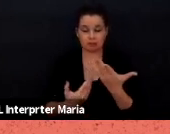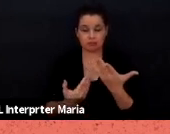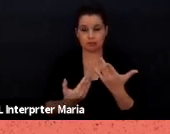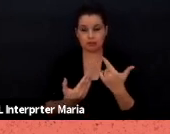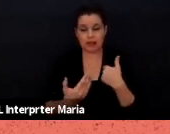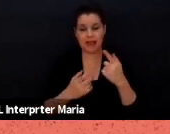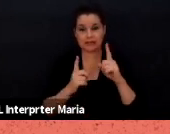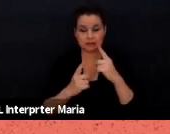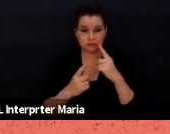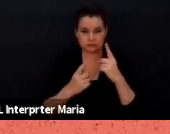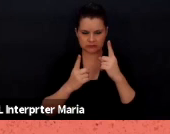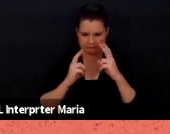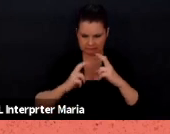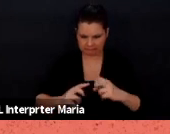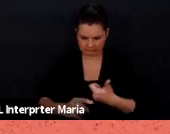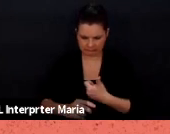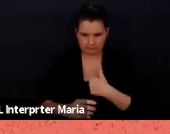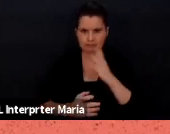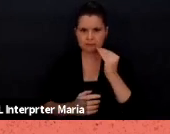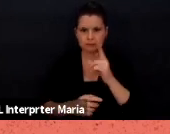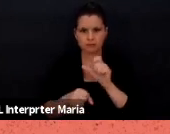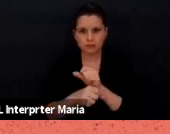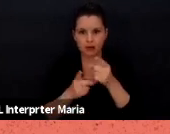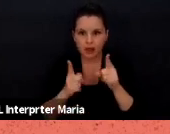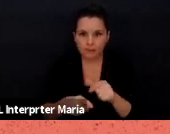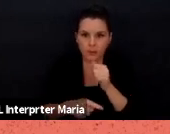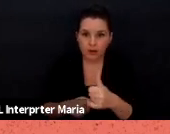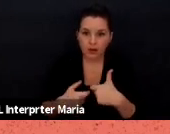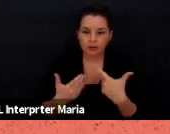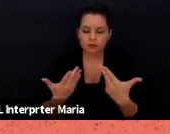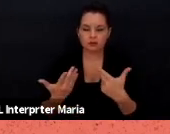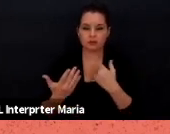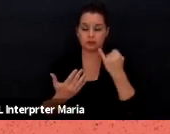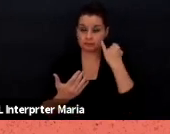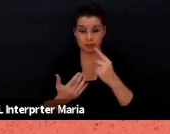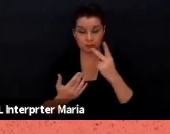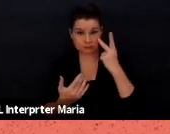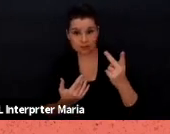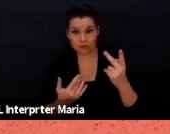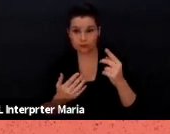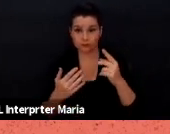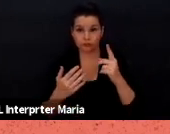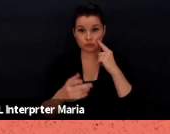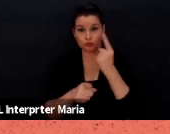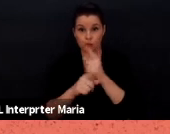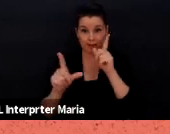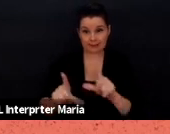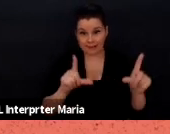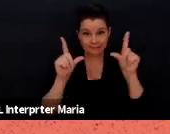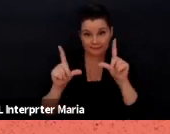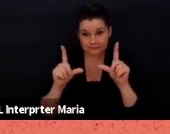to question if my experience actually happened or not, and if I was seeing it through the right lens.